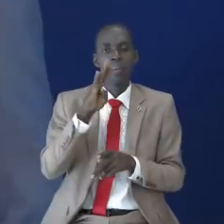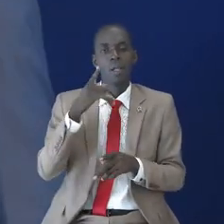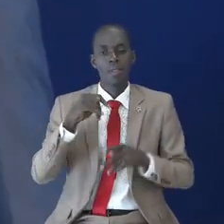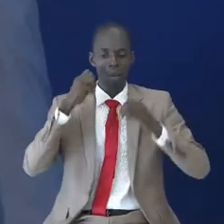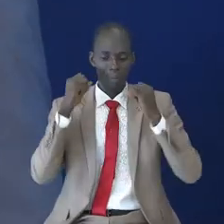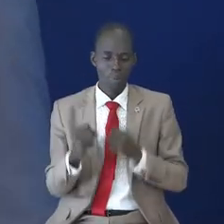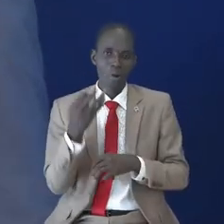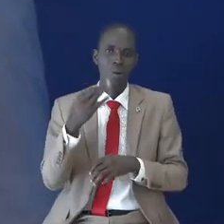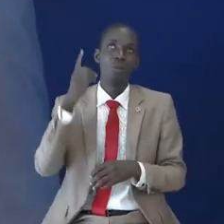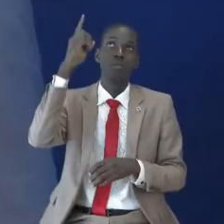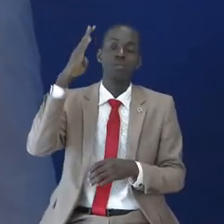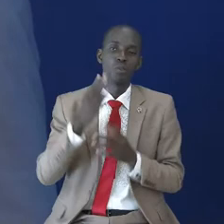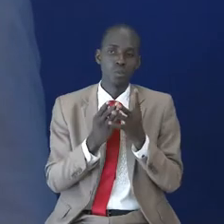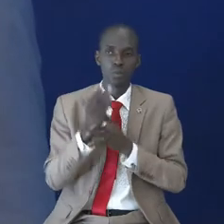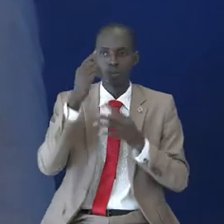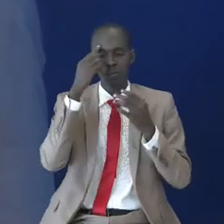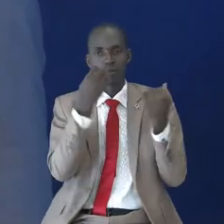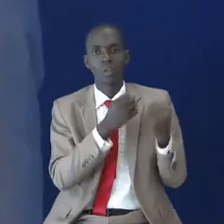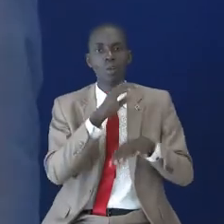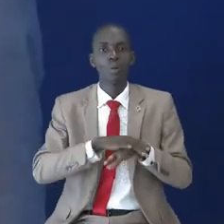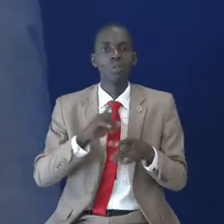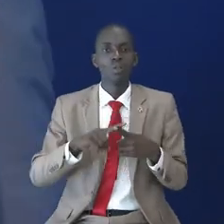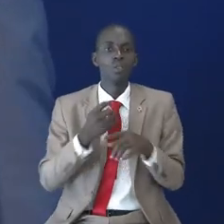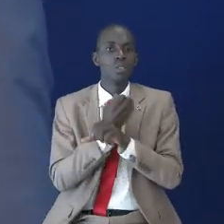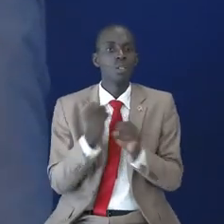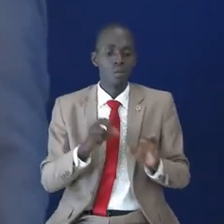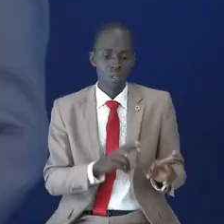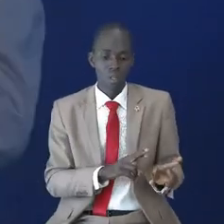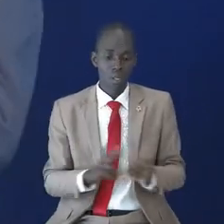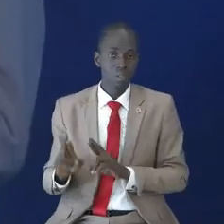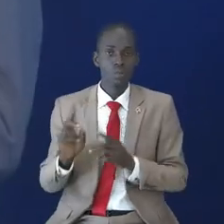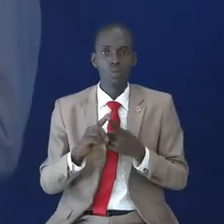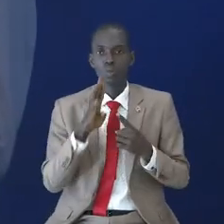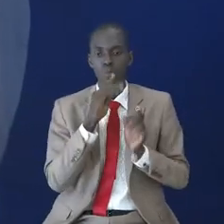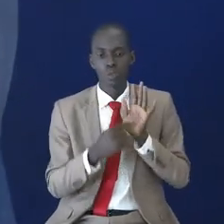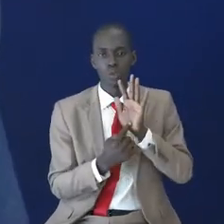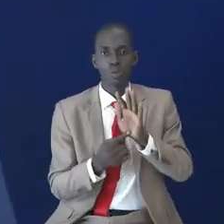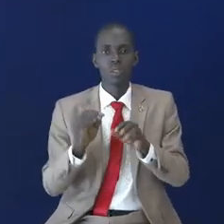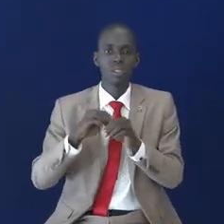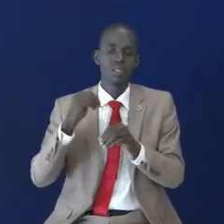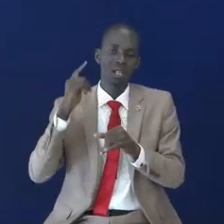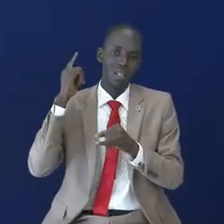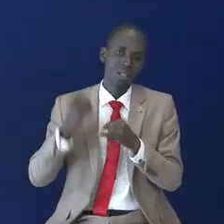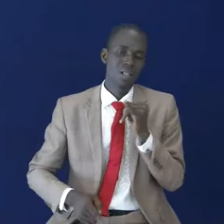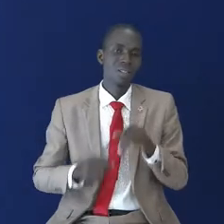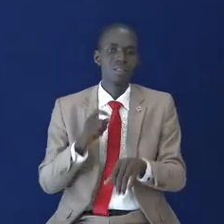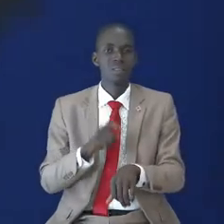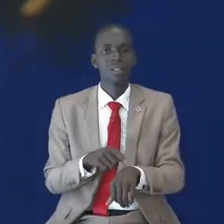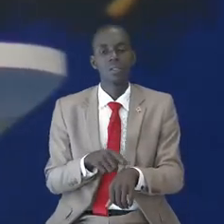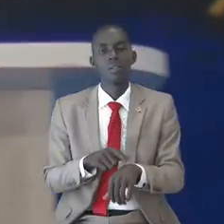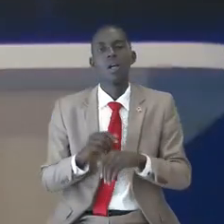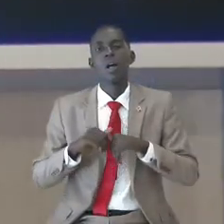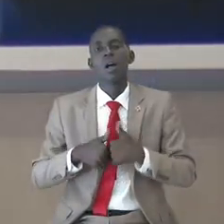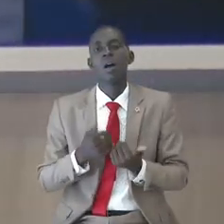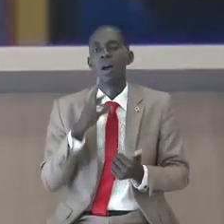God through faith unto salvation, ready to be revealed in the last time. How are we